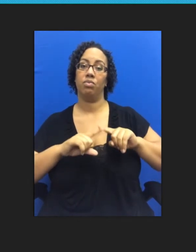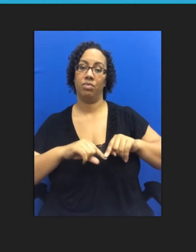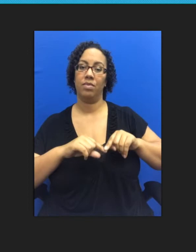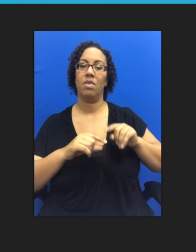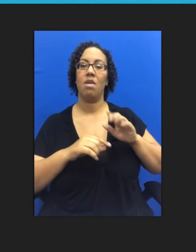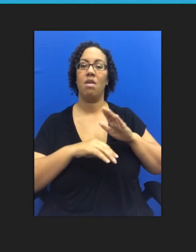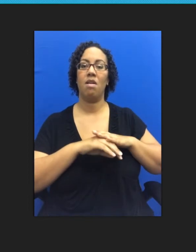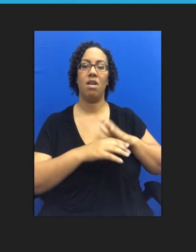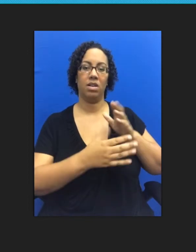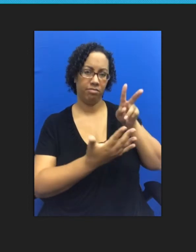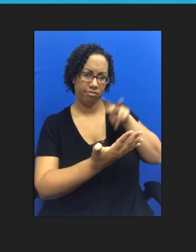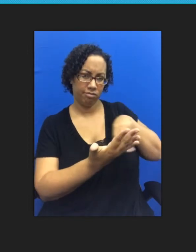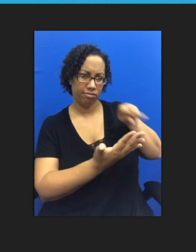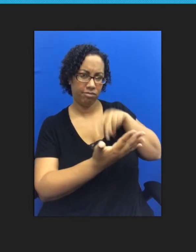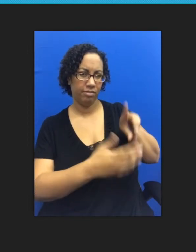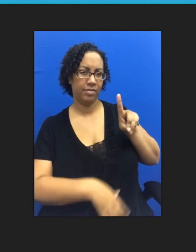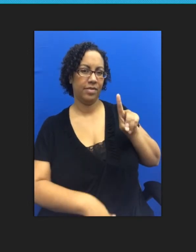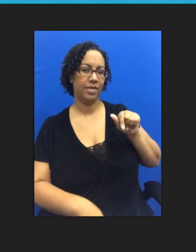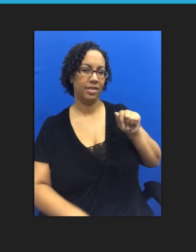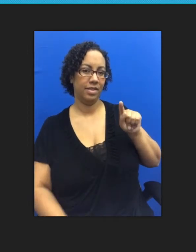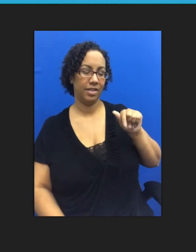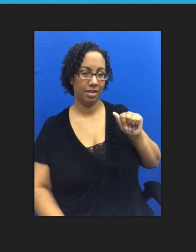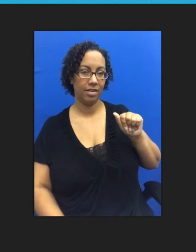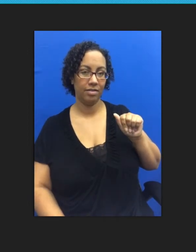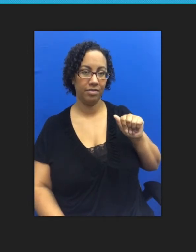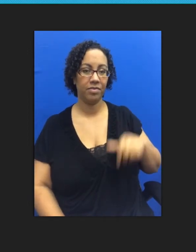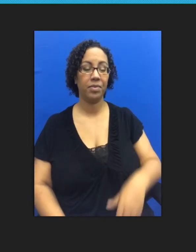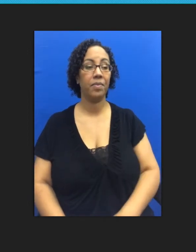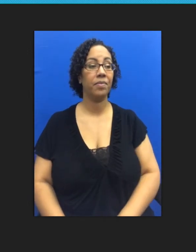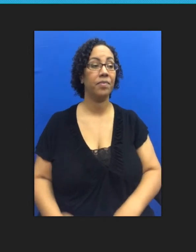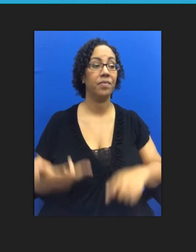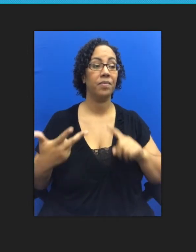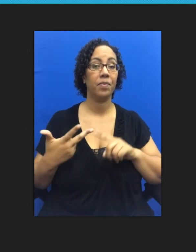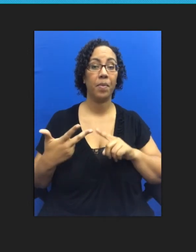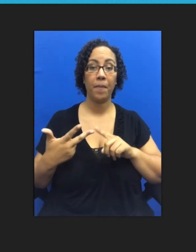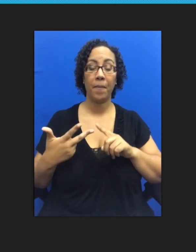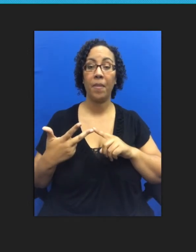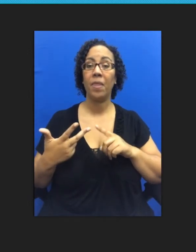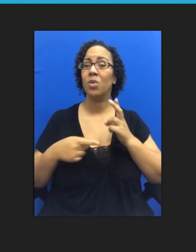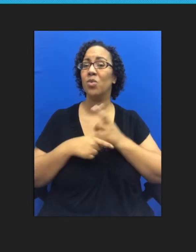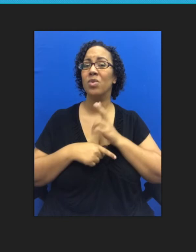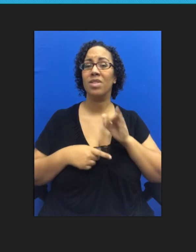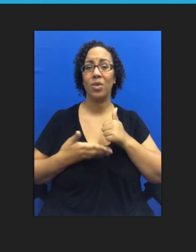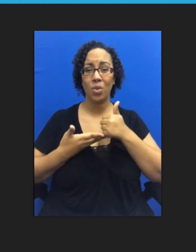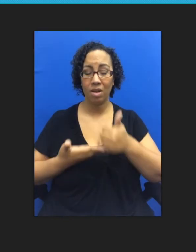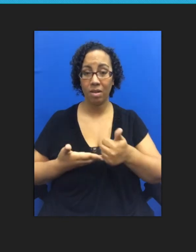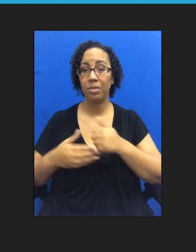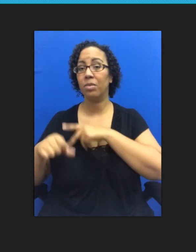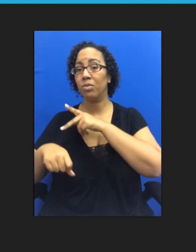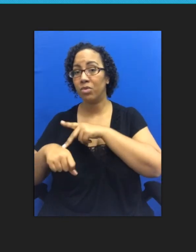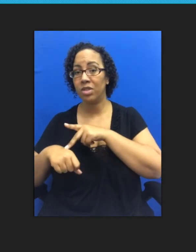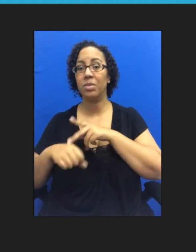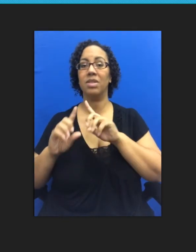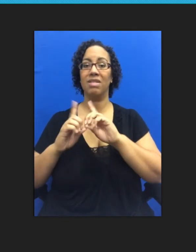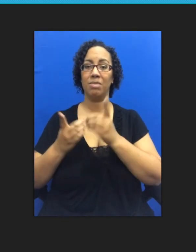instruction and learning to help our students grow based on the data collected from the math assessment.